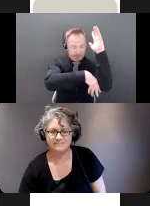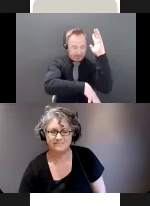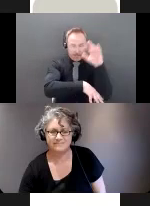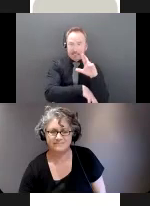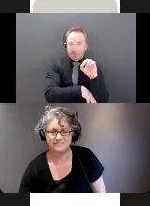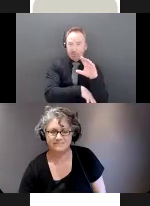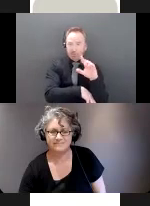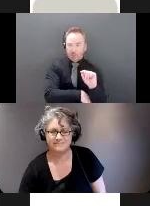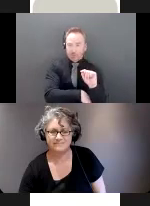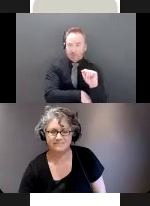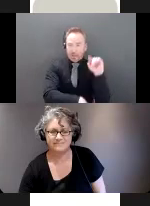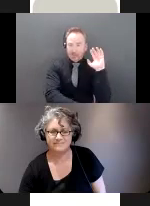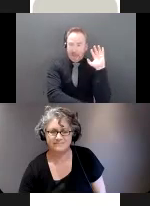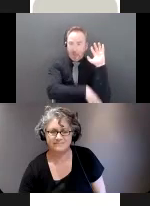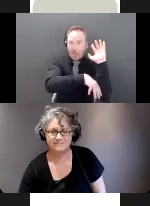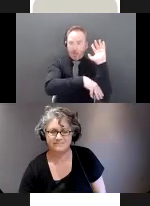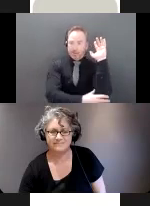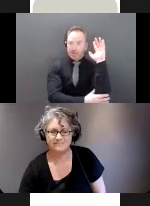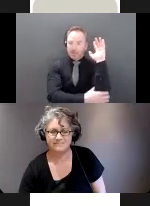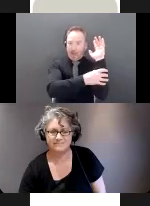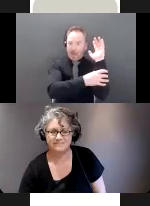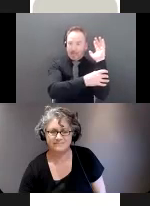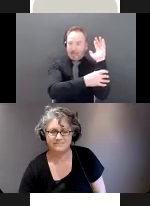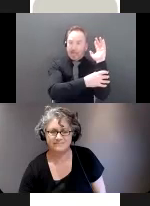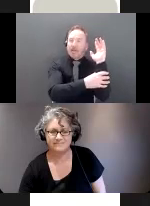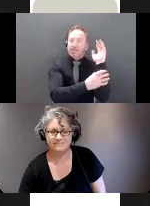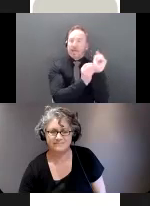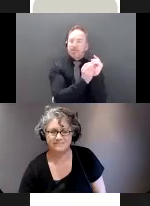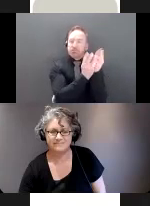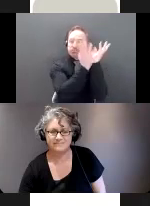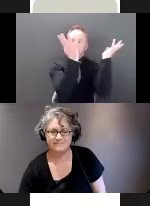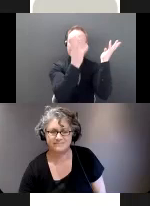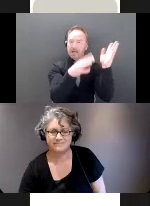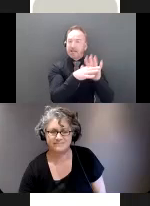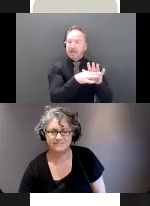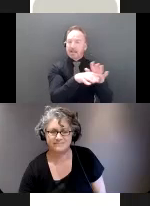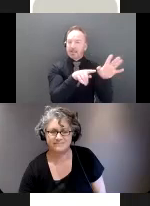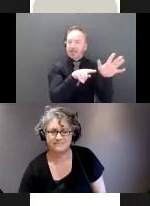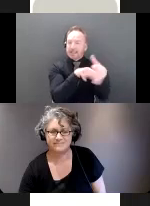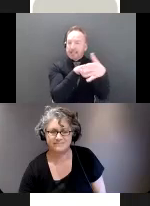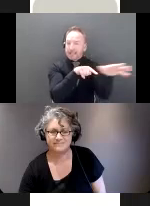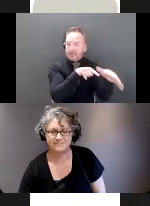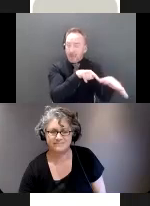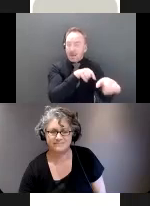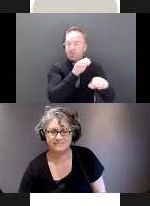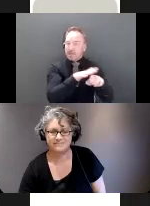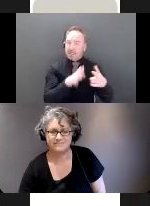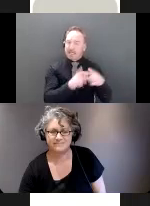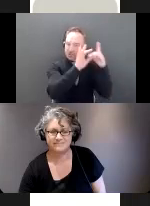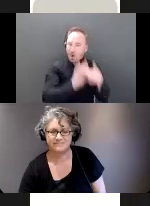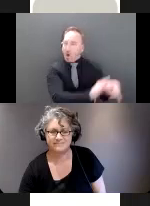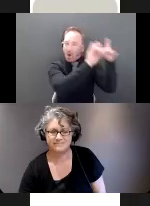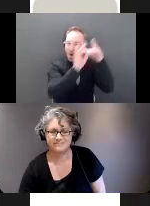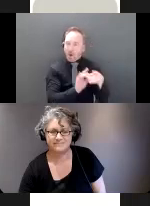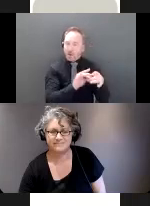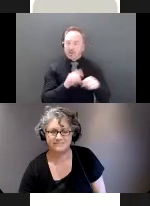you might do, you know, over time and then save it. So you can also track how you're doing and kind of see pieces that might